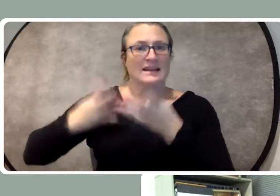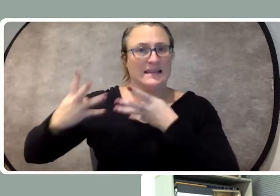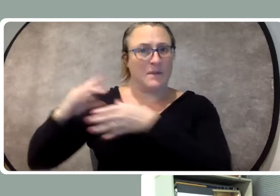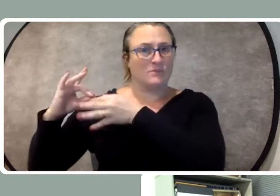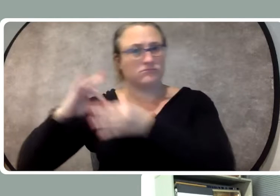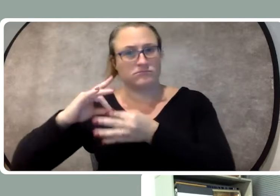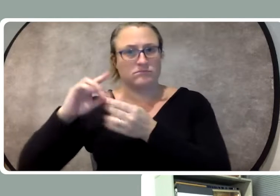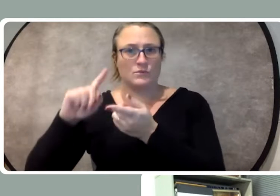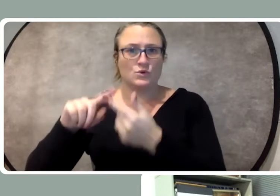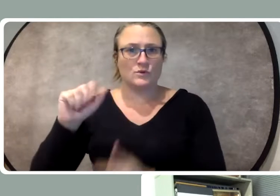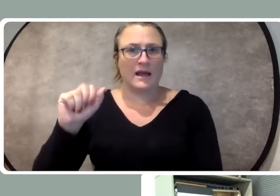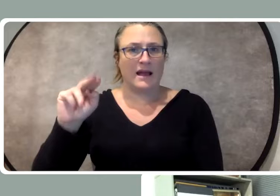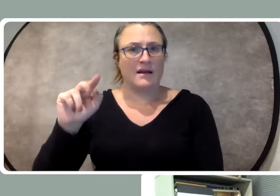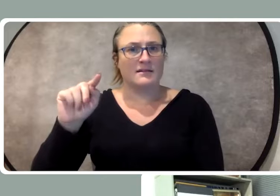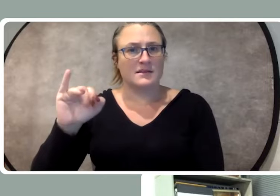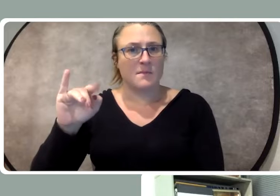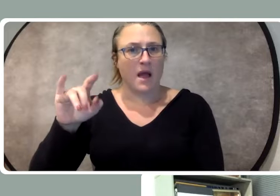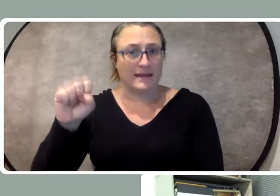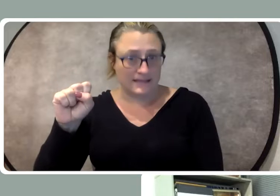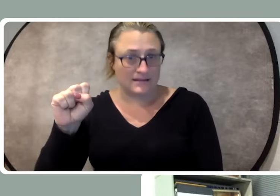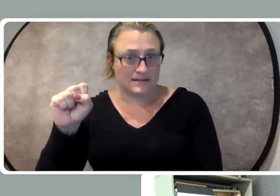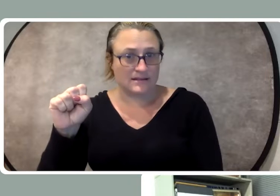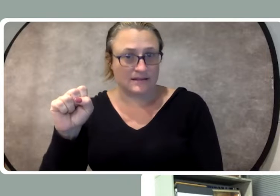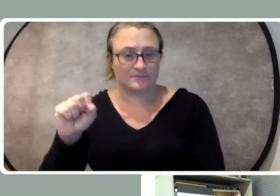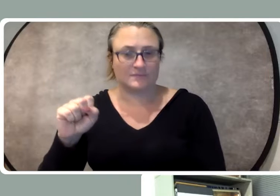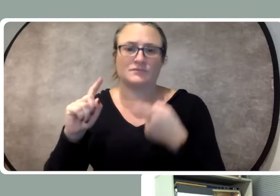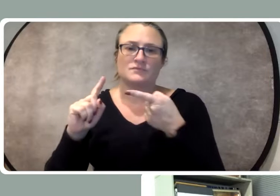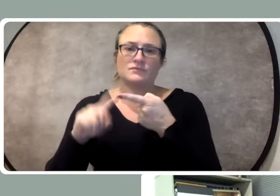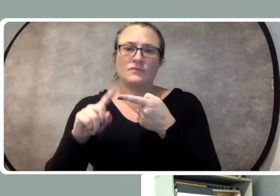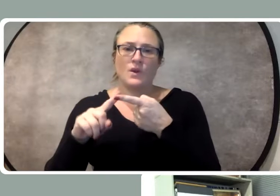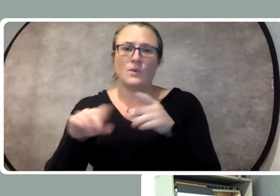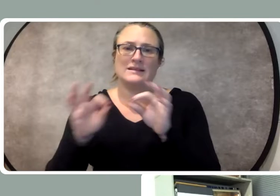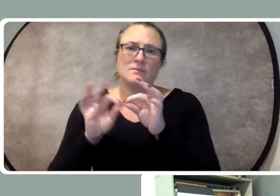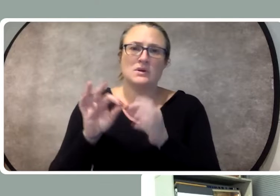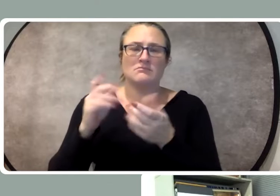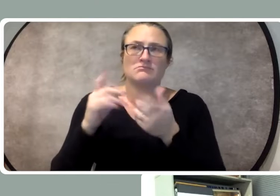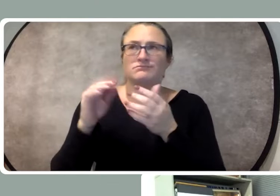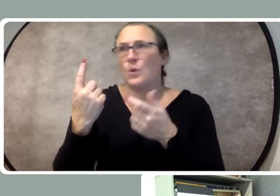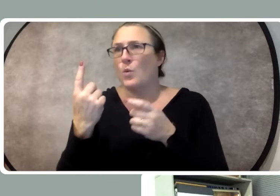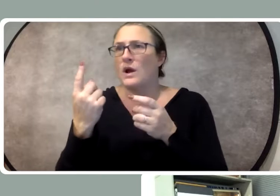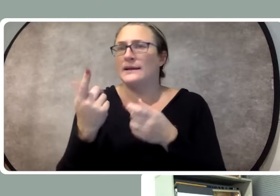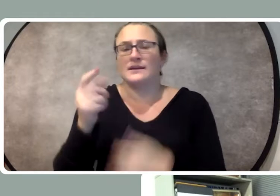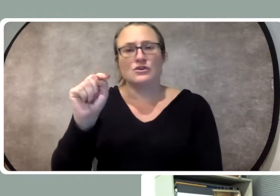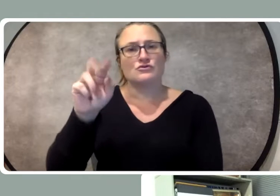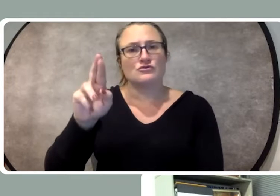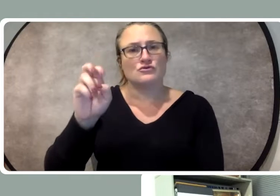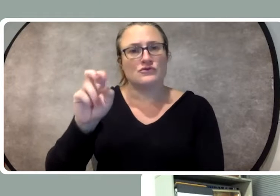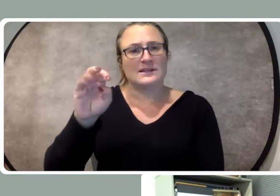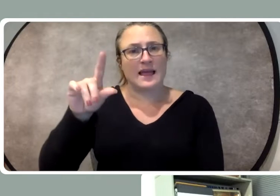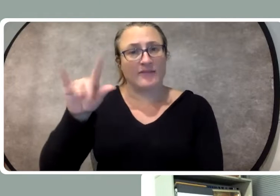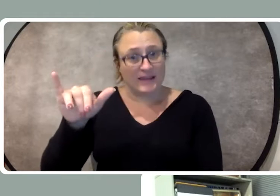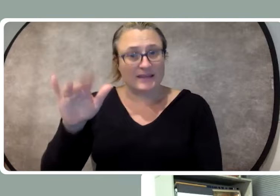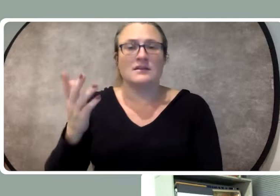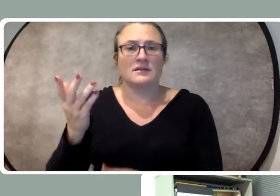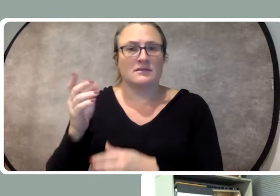antibodies. And, one that comes to mind is Trodelvy, which has been approved for several years now